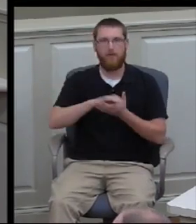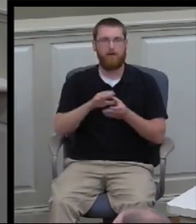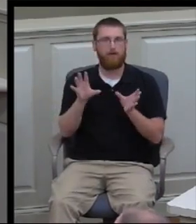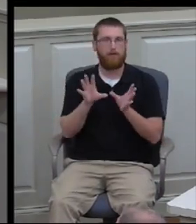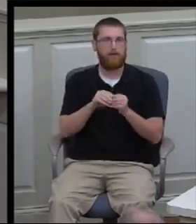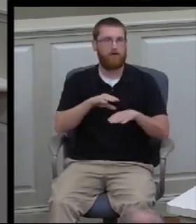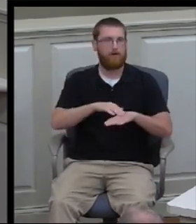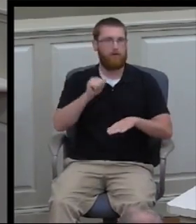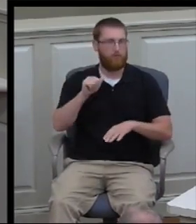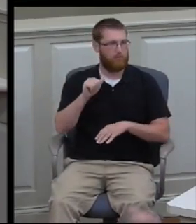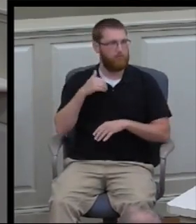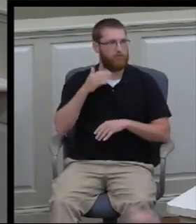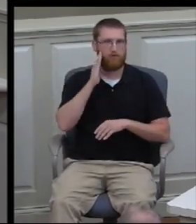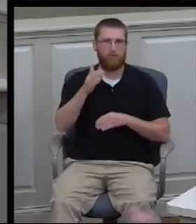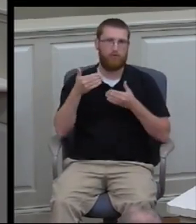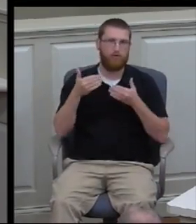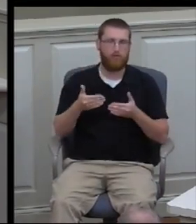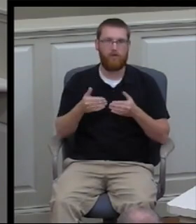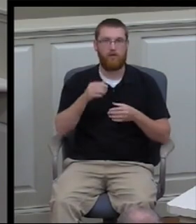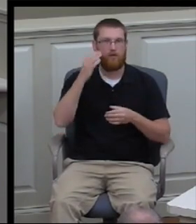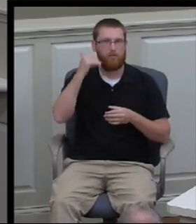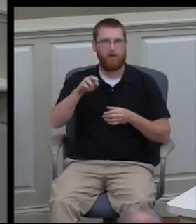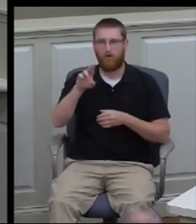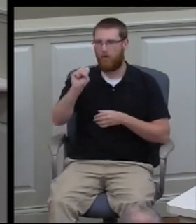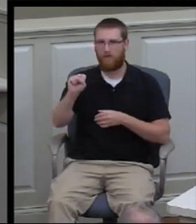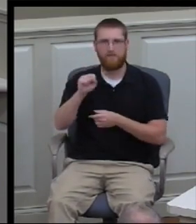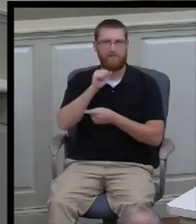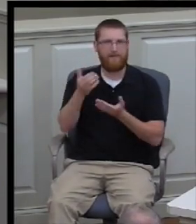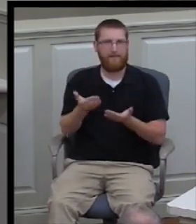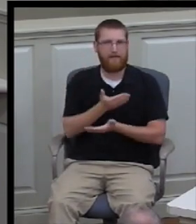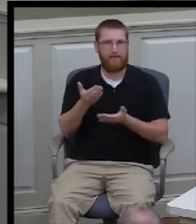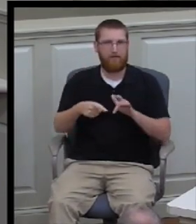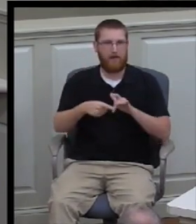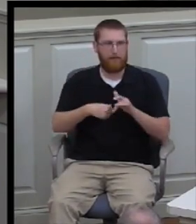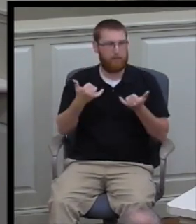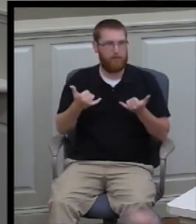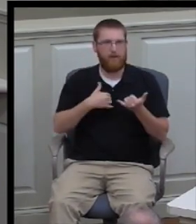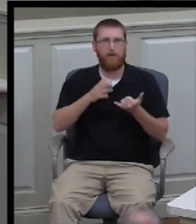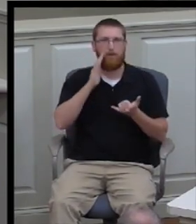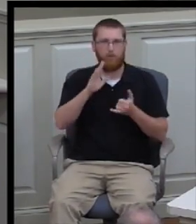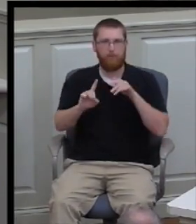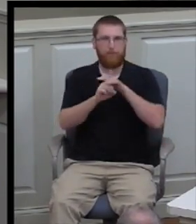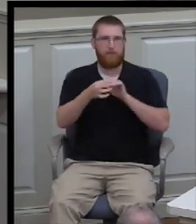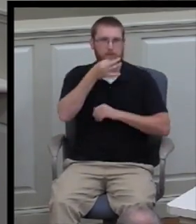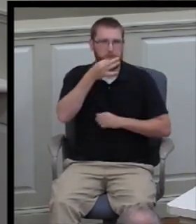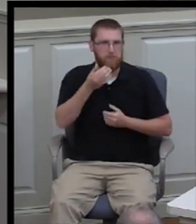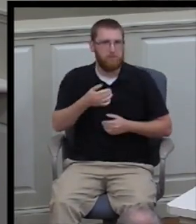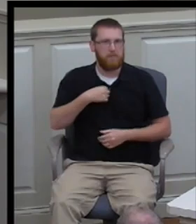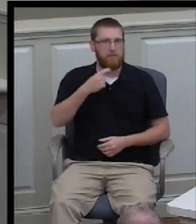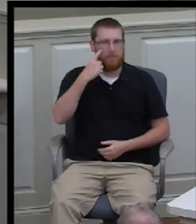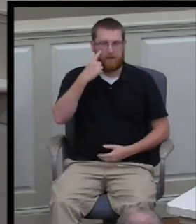quorum, minus Commissioner Sears, who is MIA, but I wouldn't be surprised if he didn't come in somewhere during the